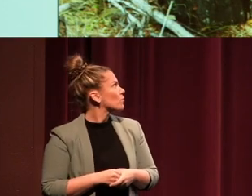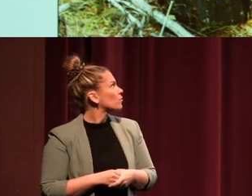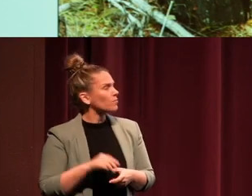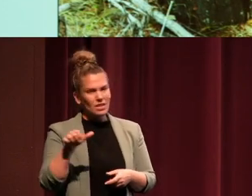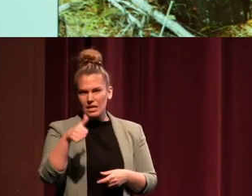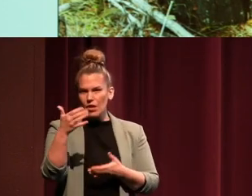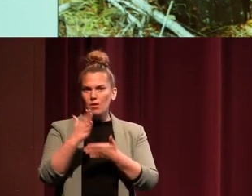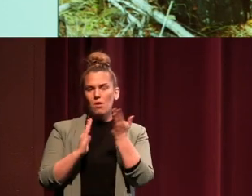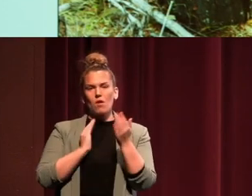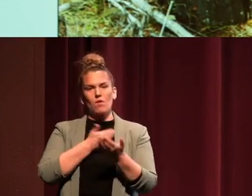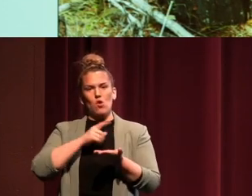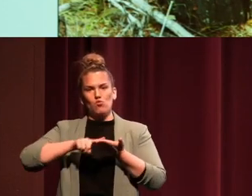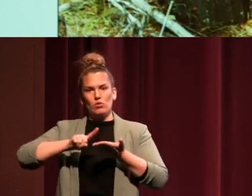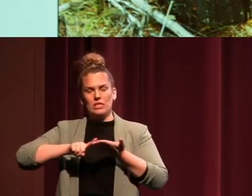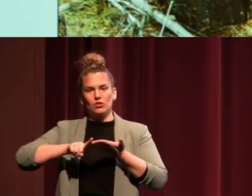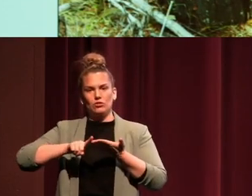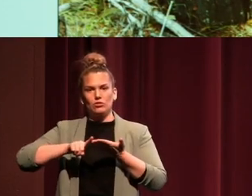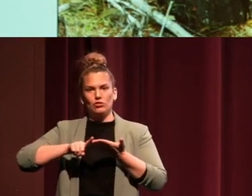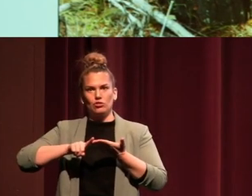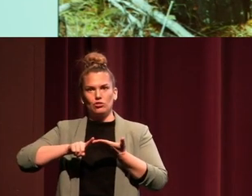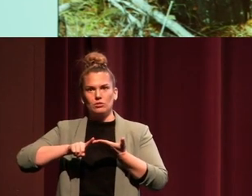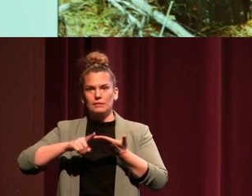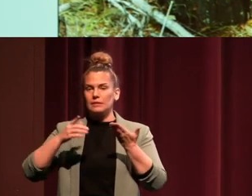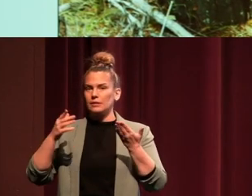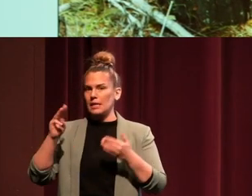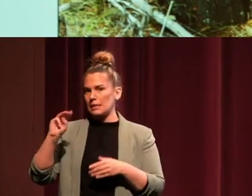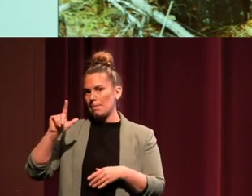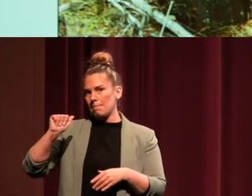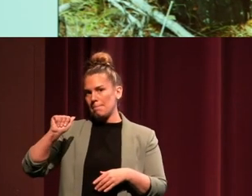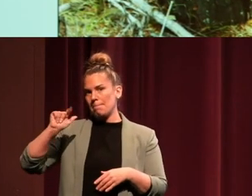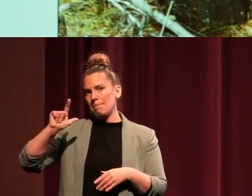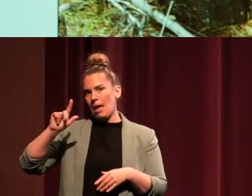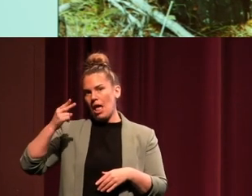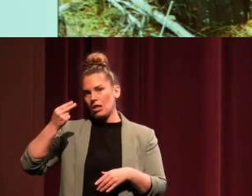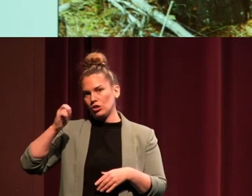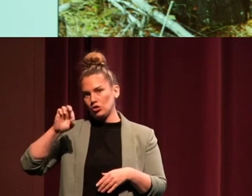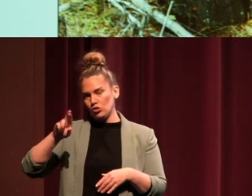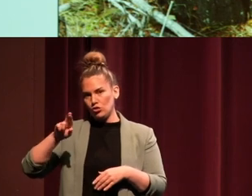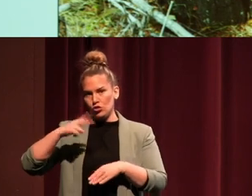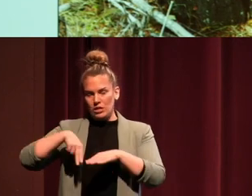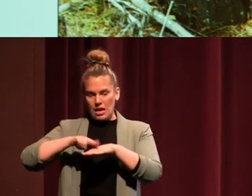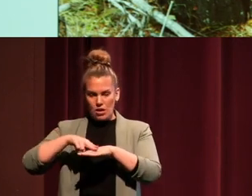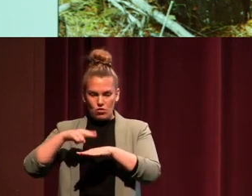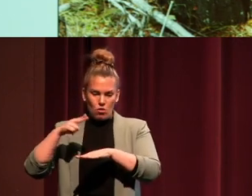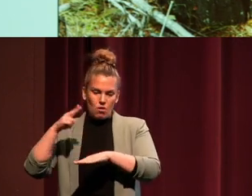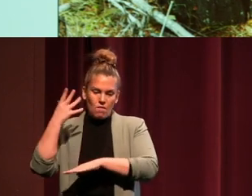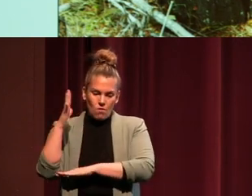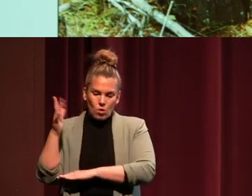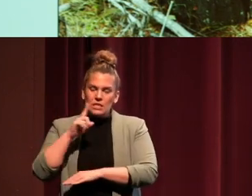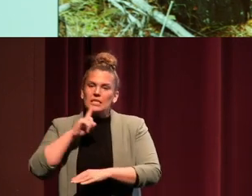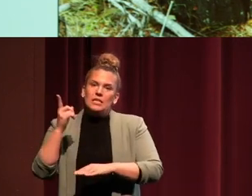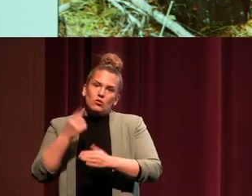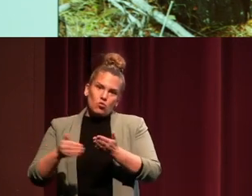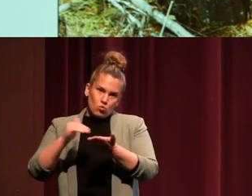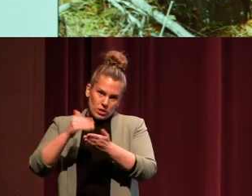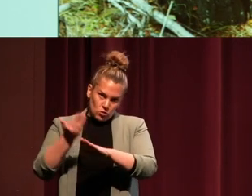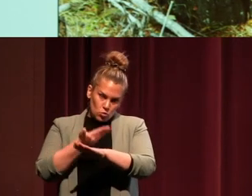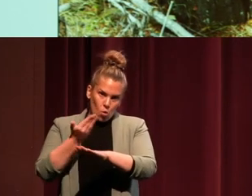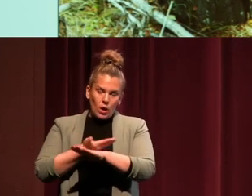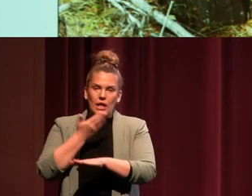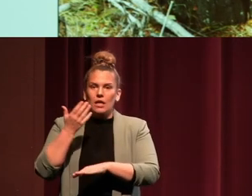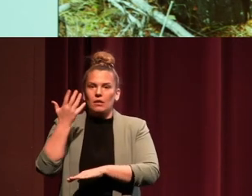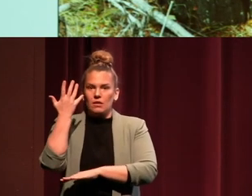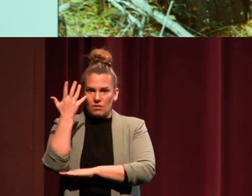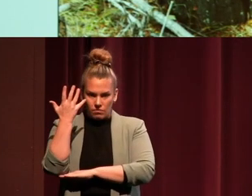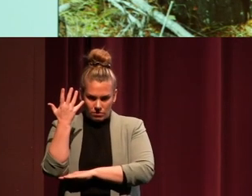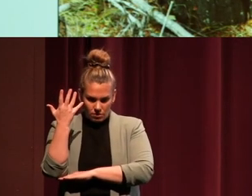Another part of our research in in the Malheur National Forest involves reconstructing historical structure and composition from tree